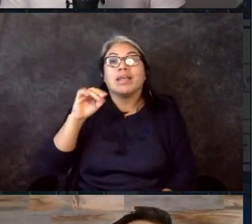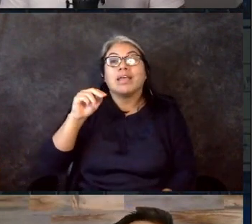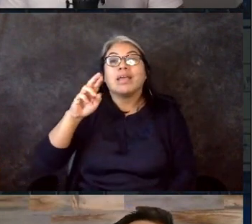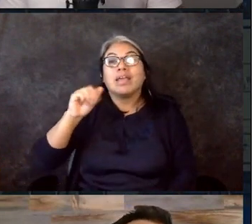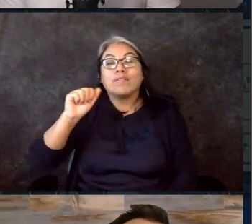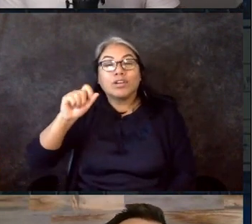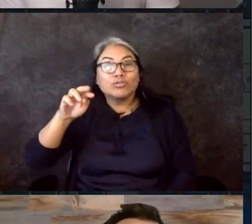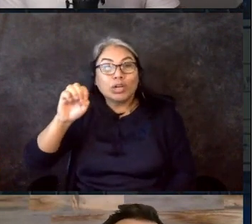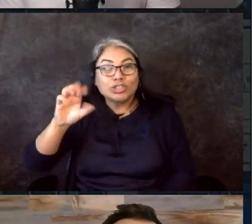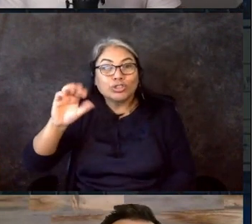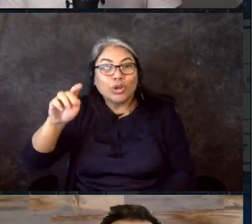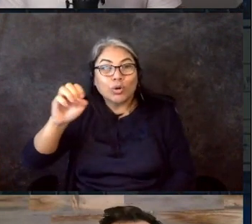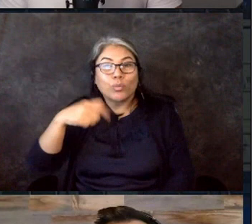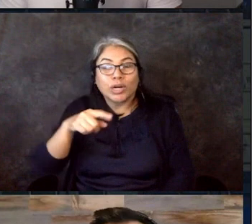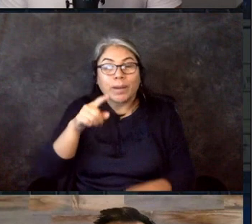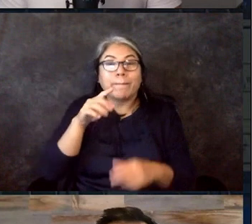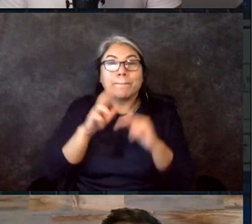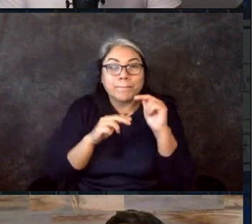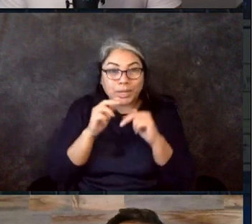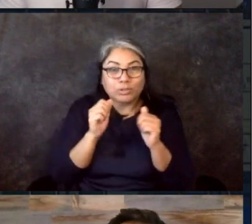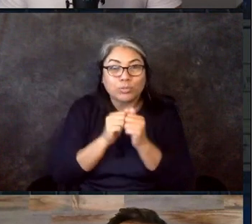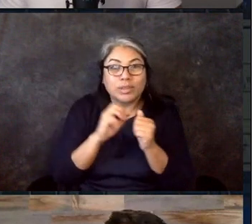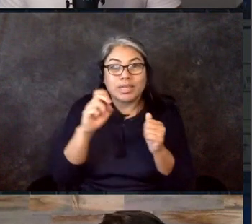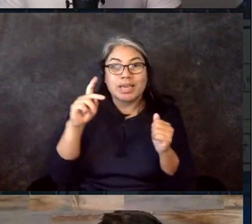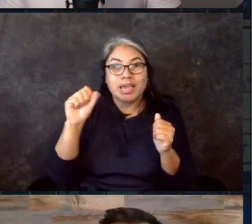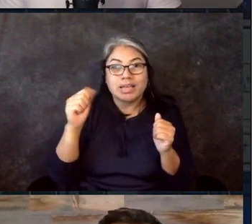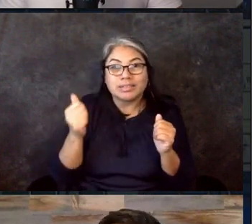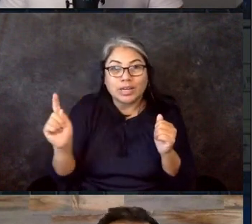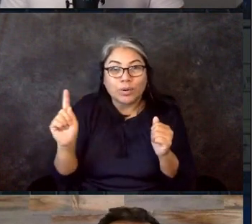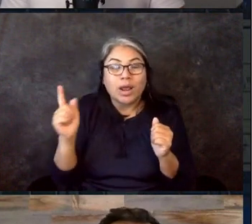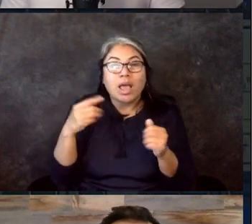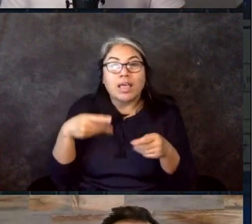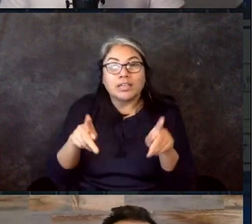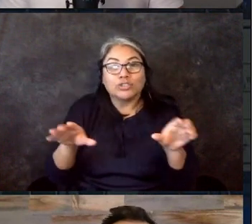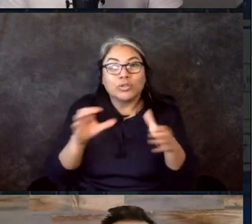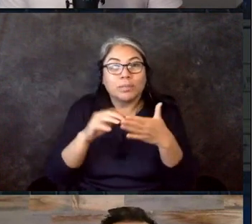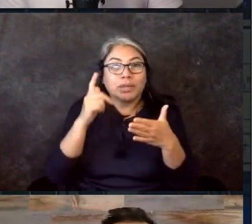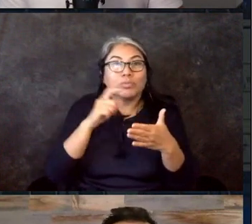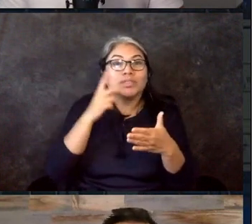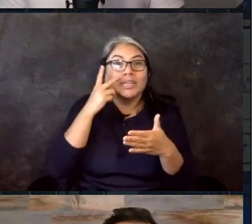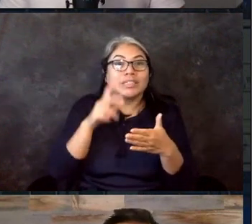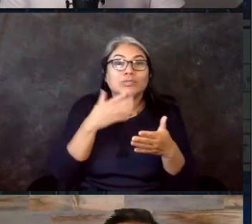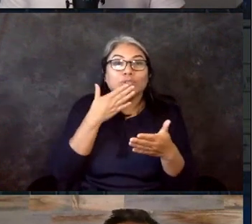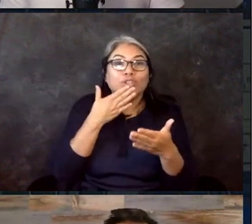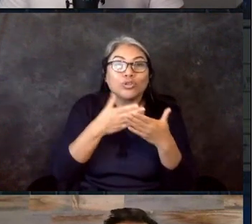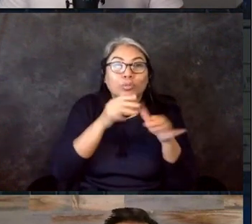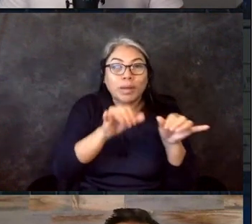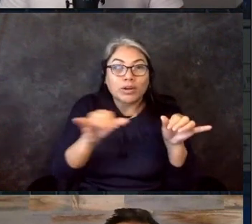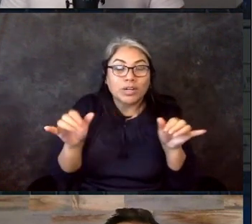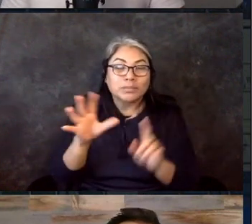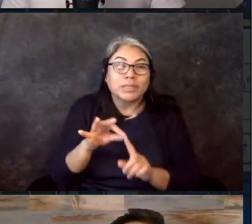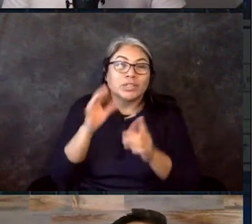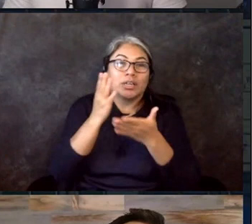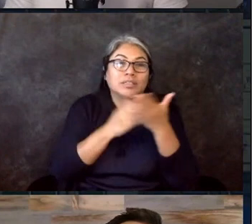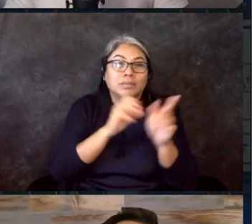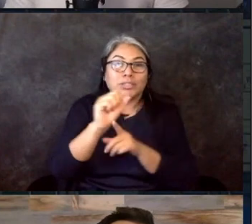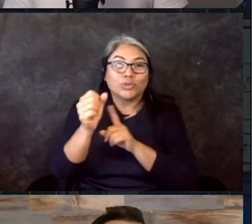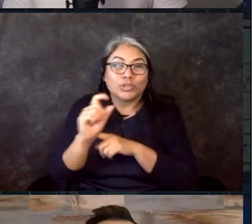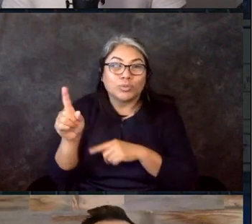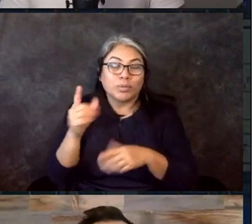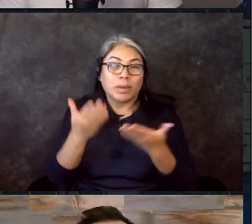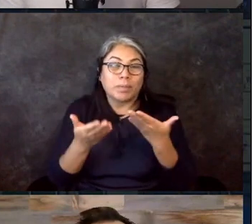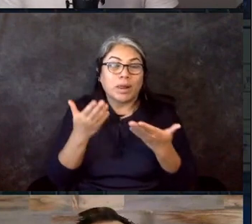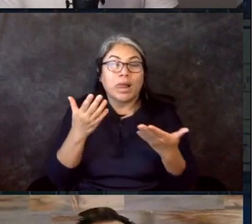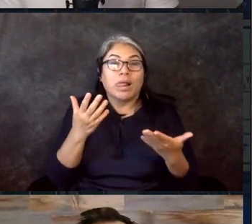into EKS Anywhere and let you do that because we see it as a really good pattern, especially in some situations where you might be on-prem and